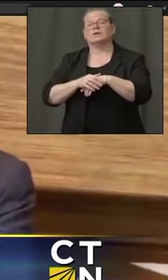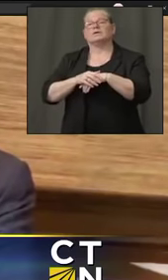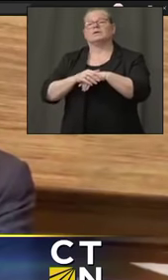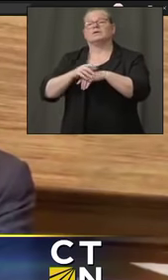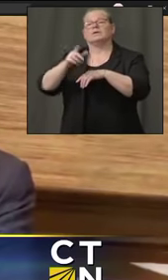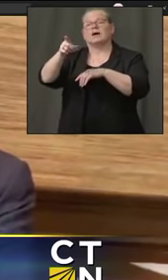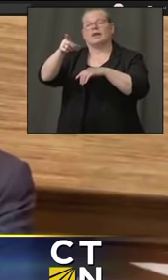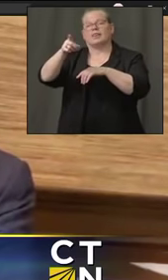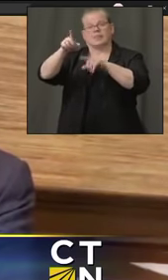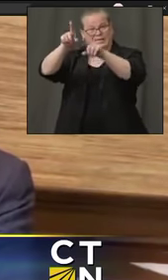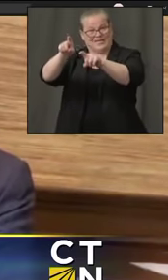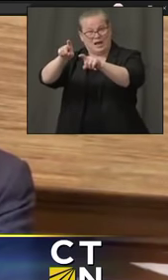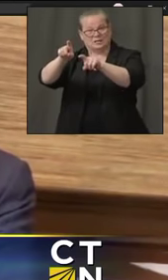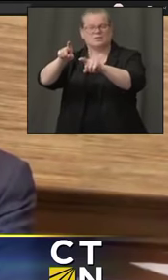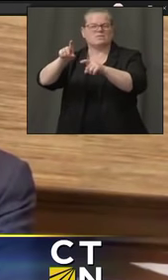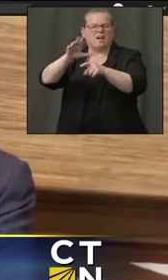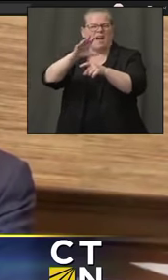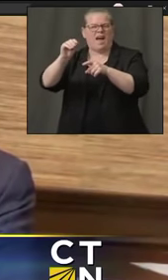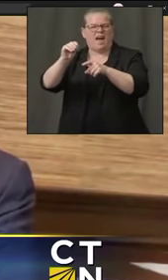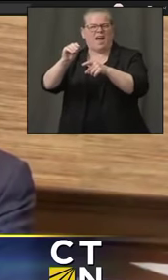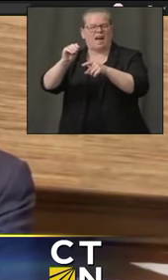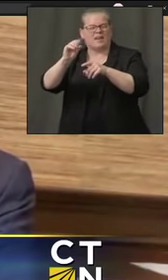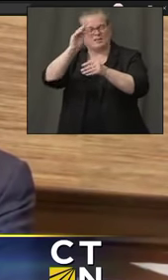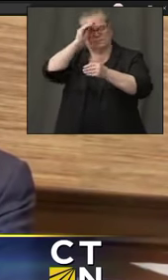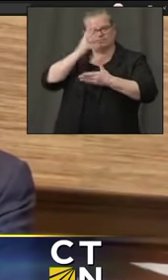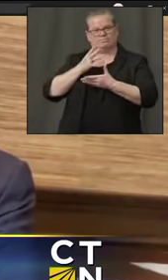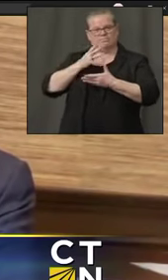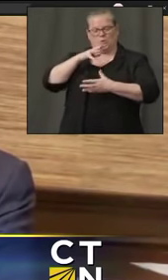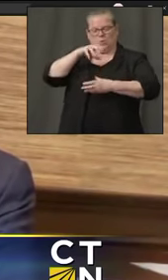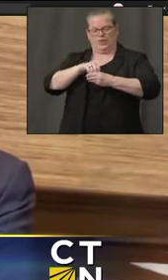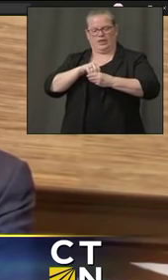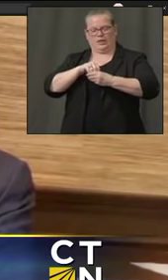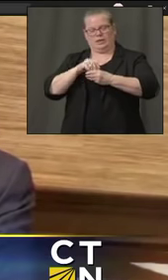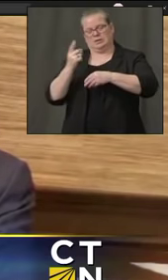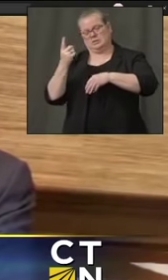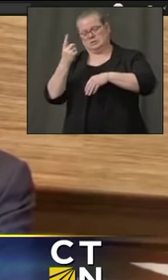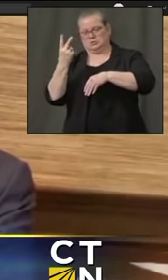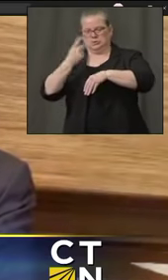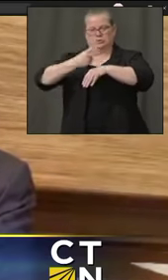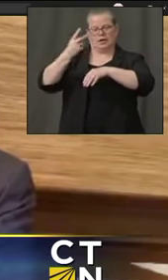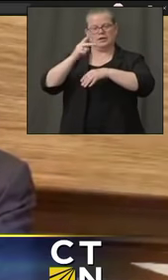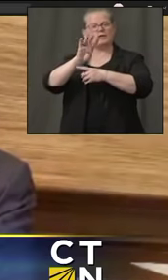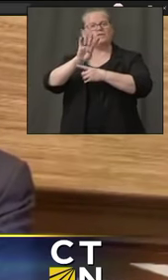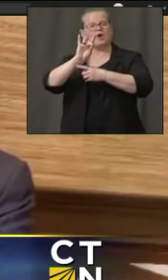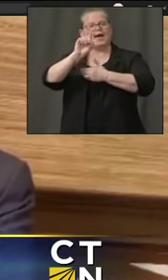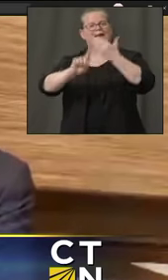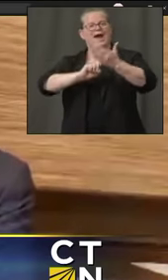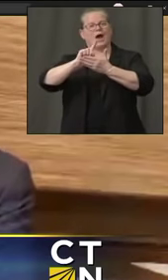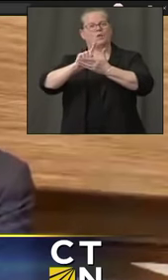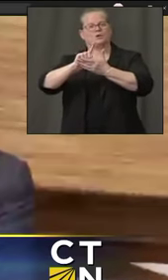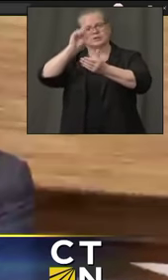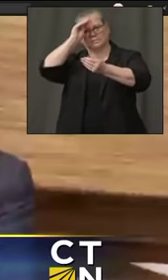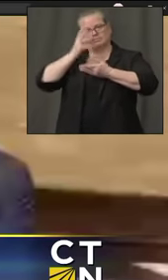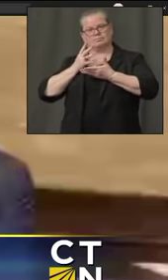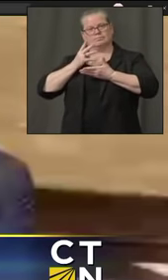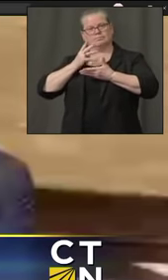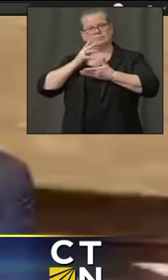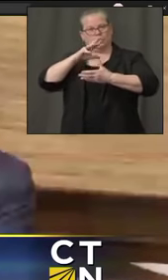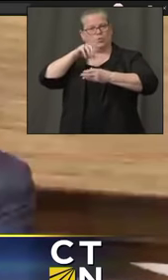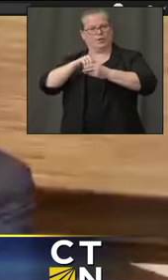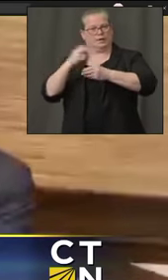will be available in roughly 48 hours or so. So it's not the Abbott